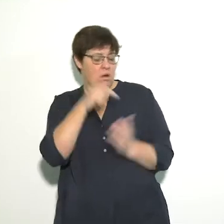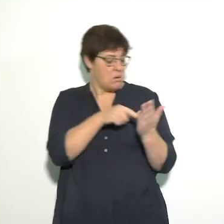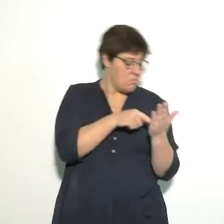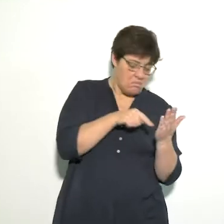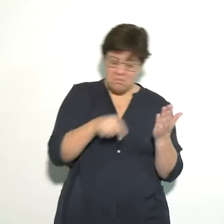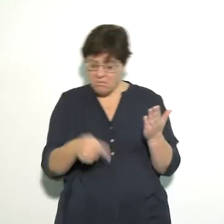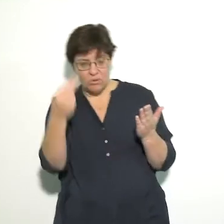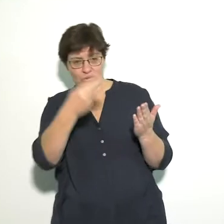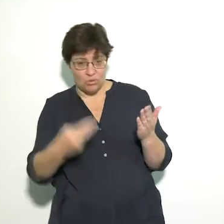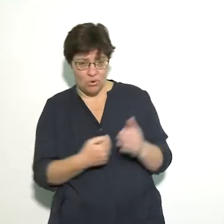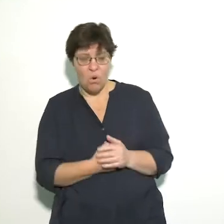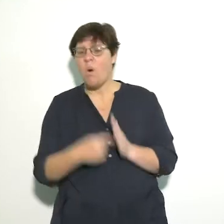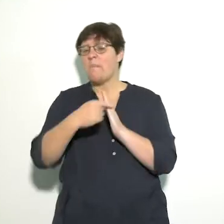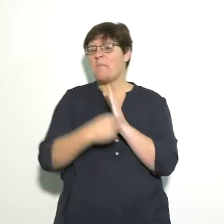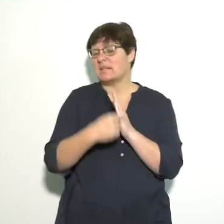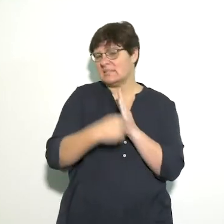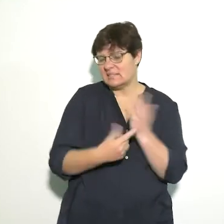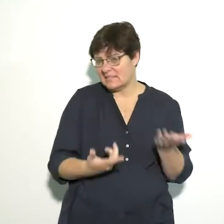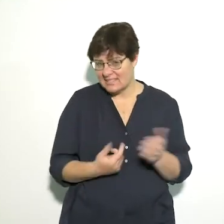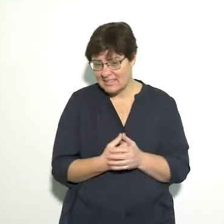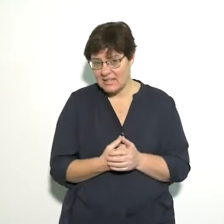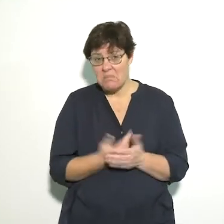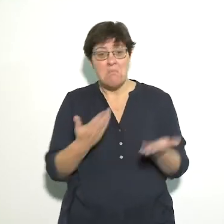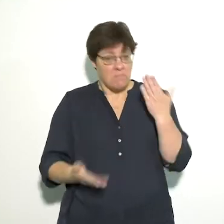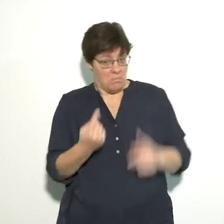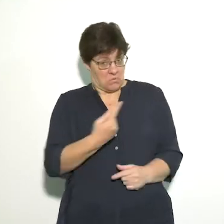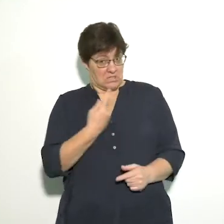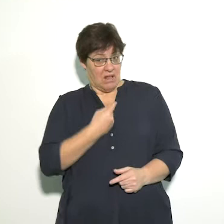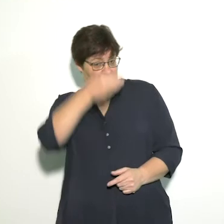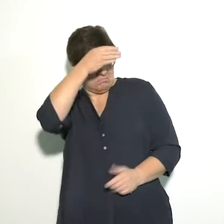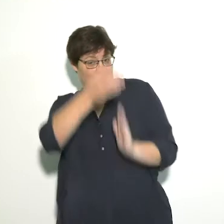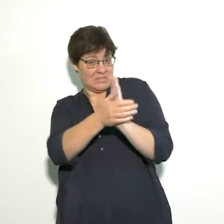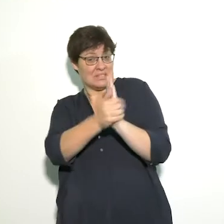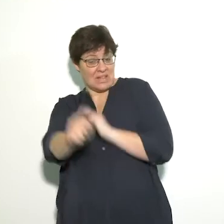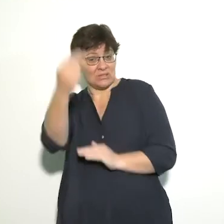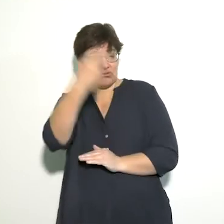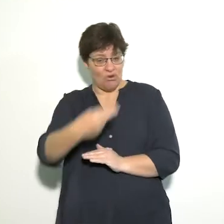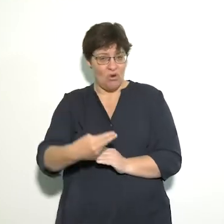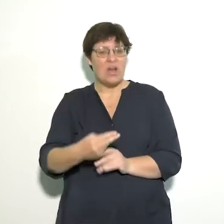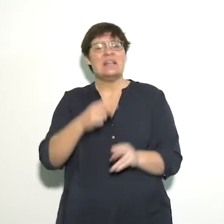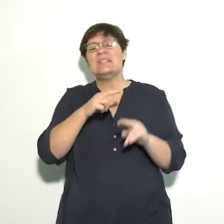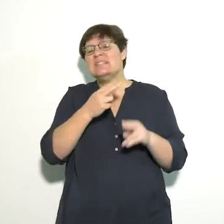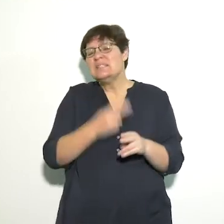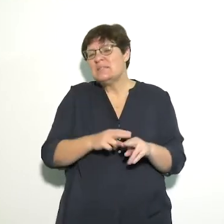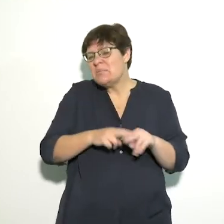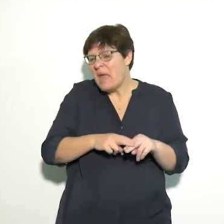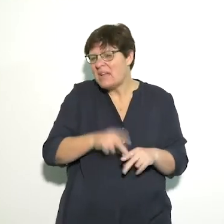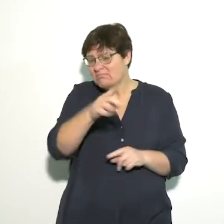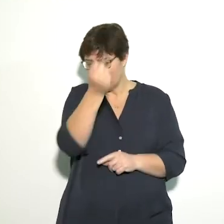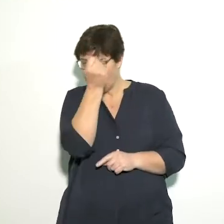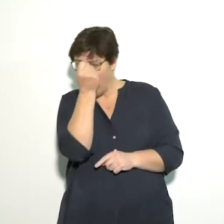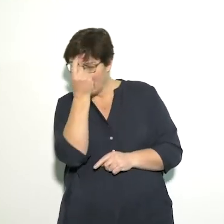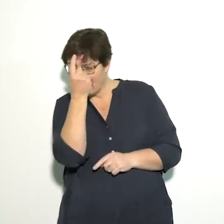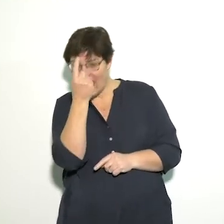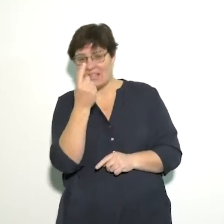reference. You can look at magazines. Some of you might be very good at drawing freehand, depending on the comprehension or the storyline that you